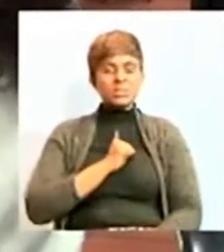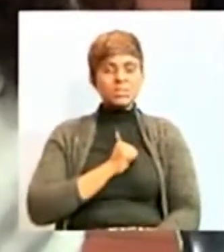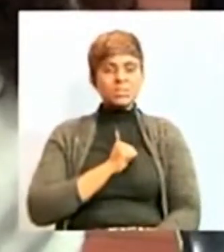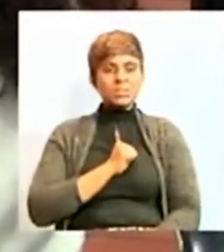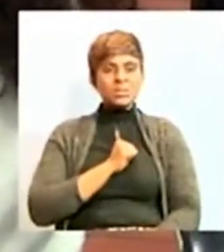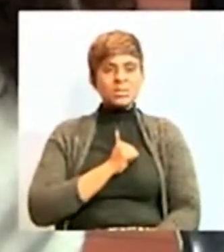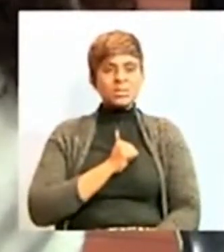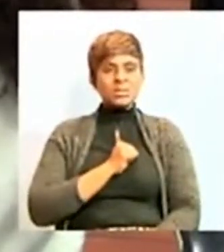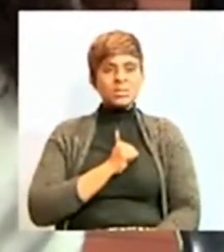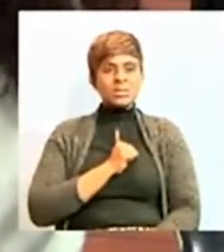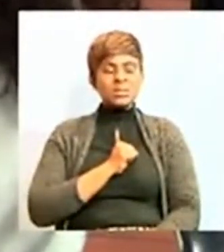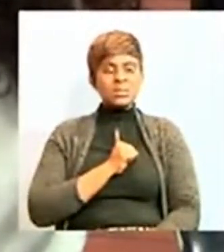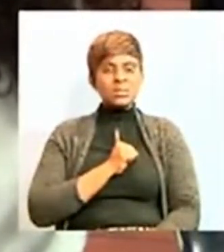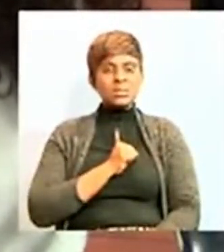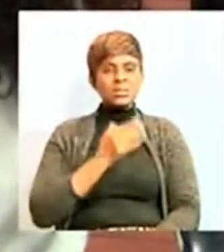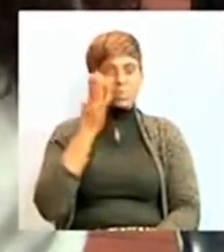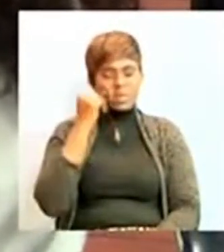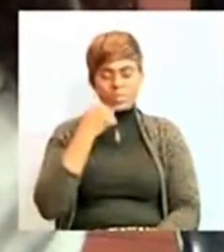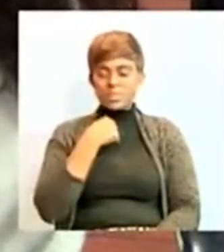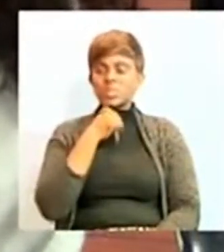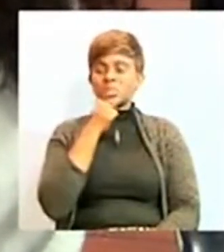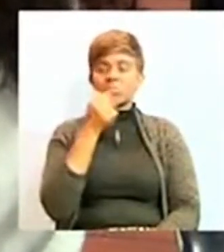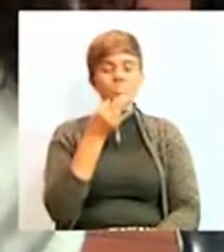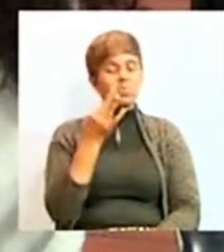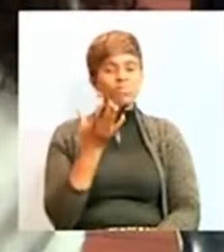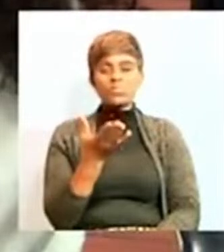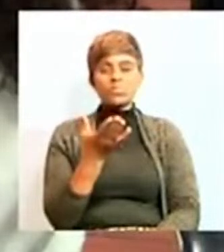know why I didn't turn it off.